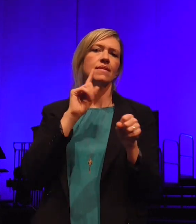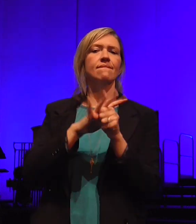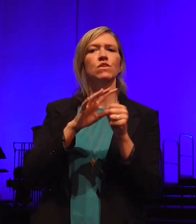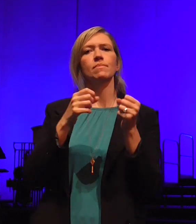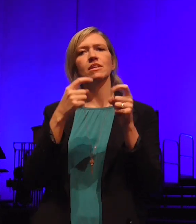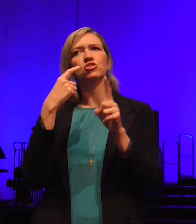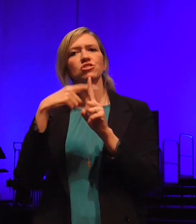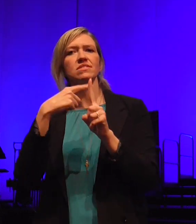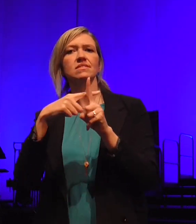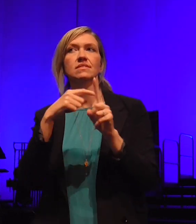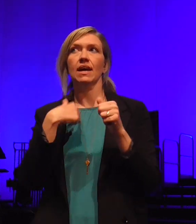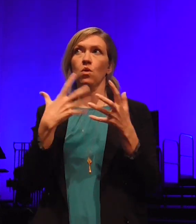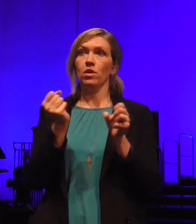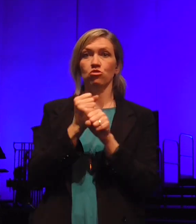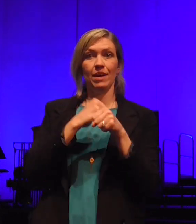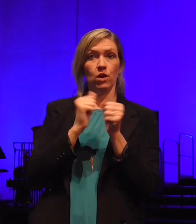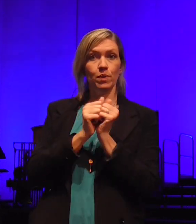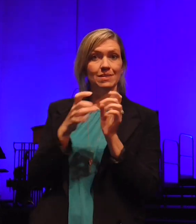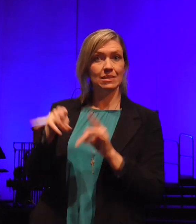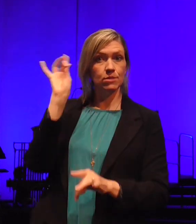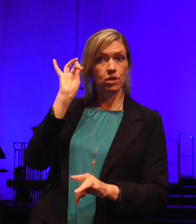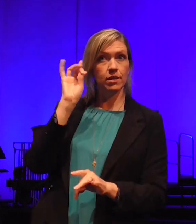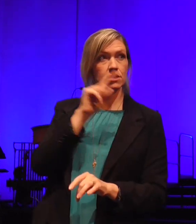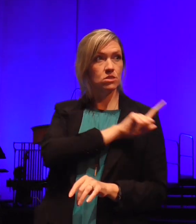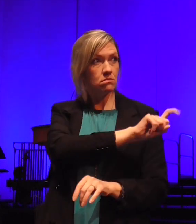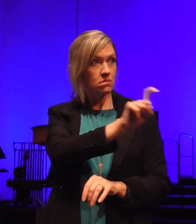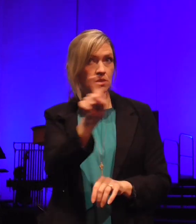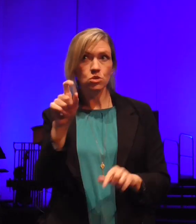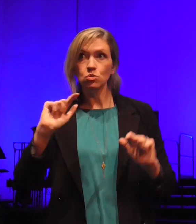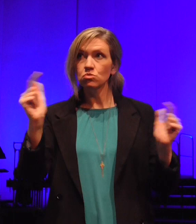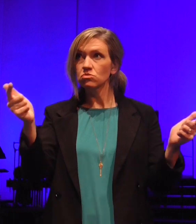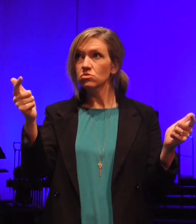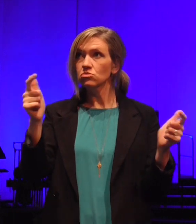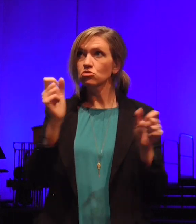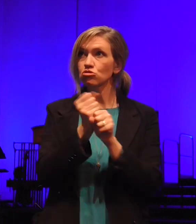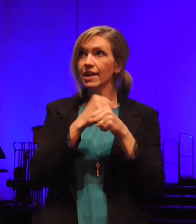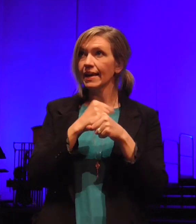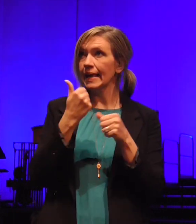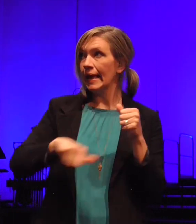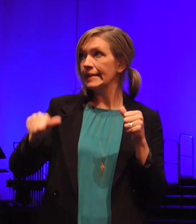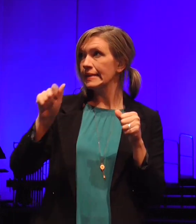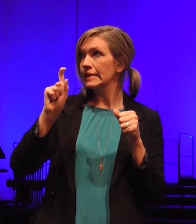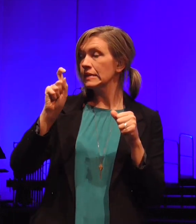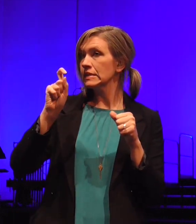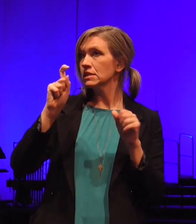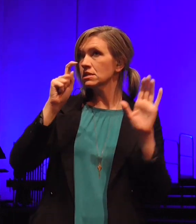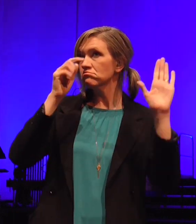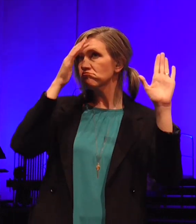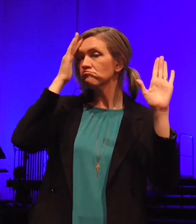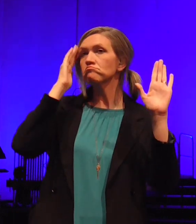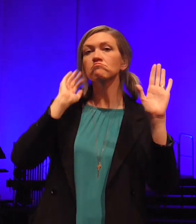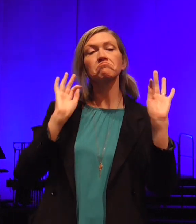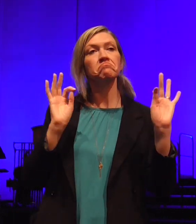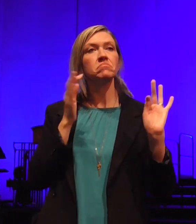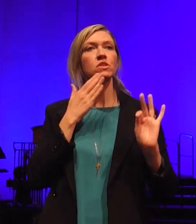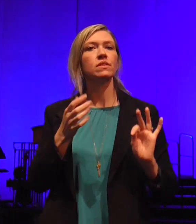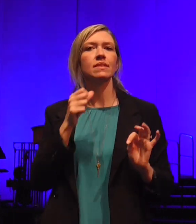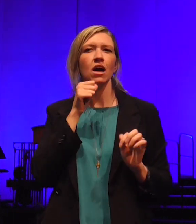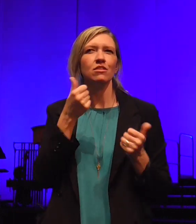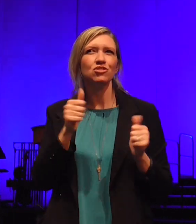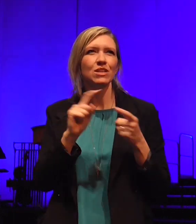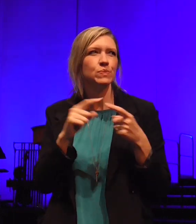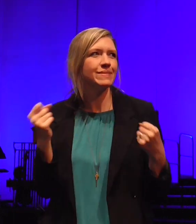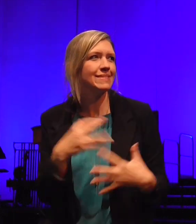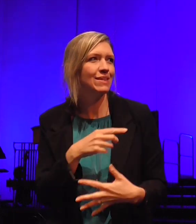Spirit in my life. Did you create any affirmations to start your year? Show of hands. Good for you. Good for you. Not to